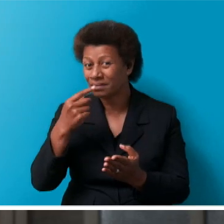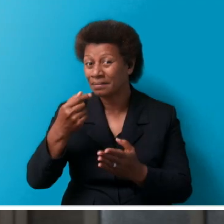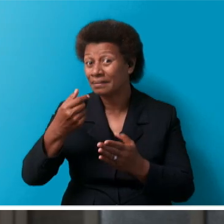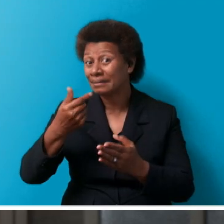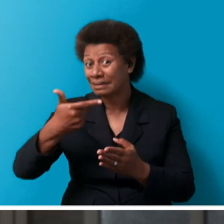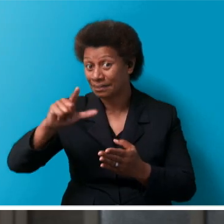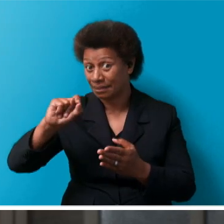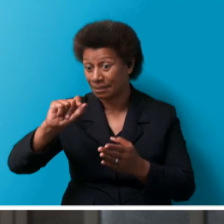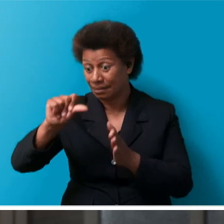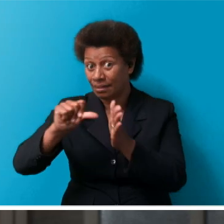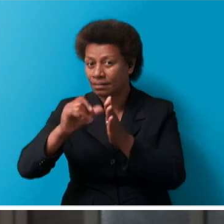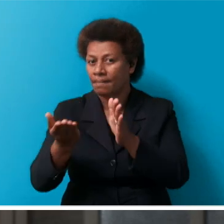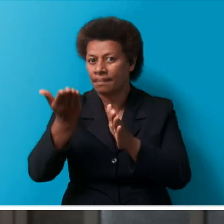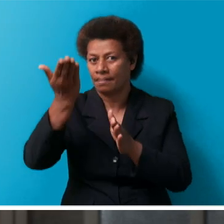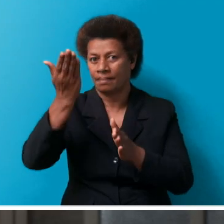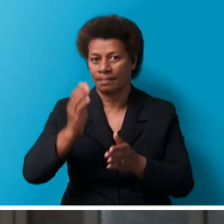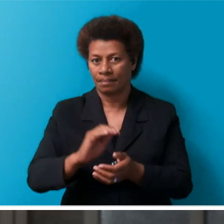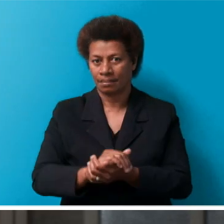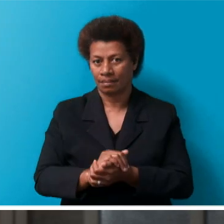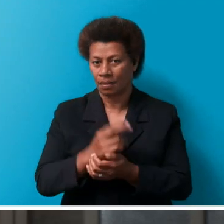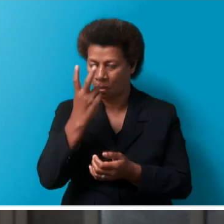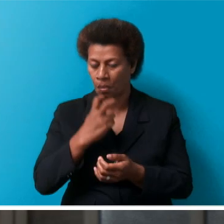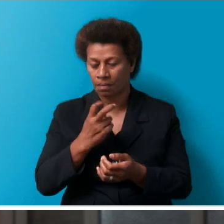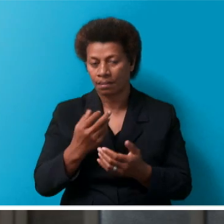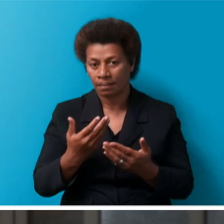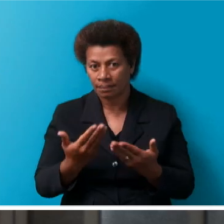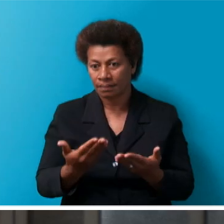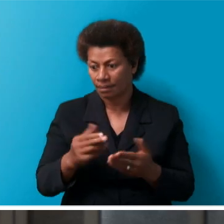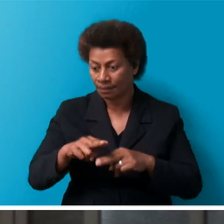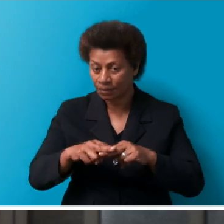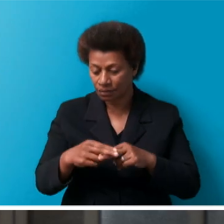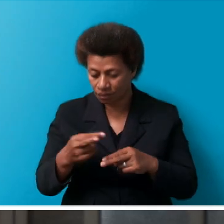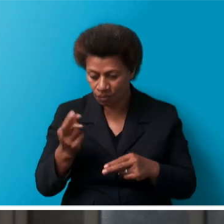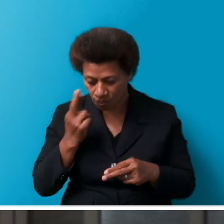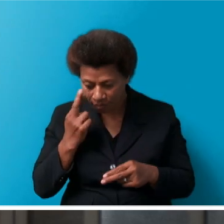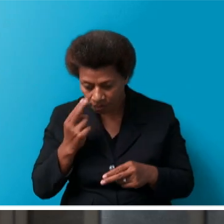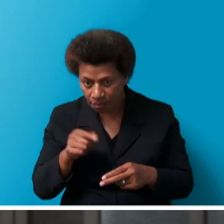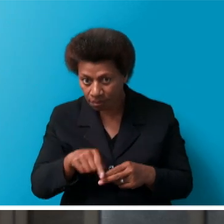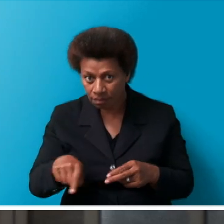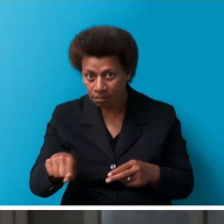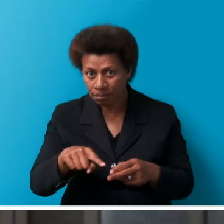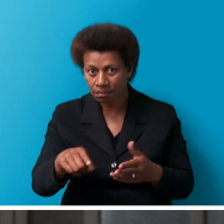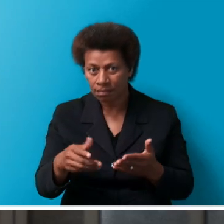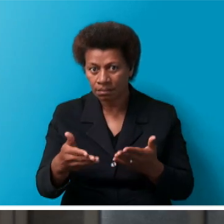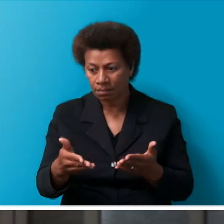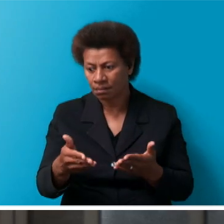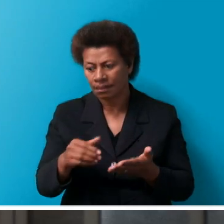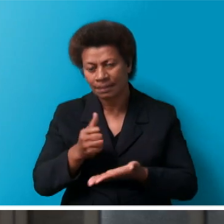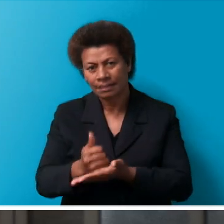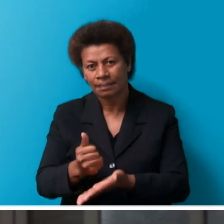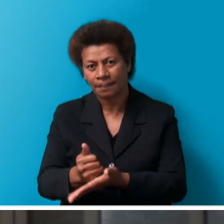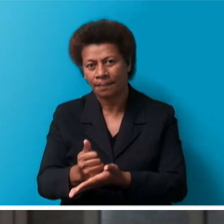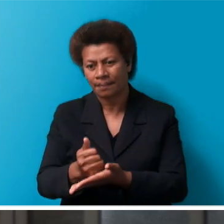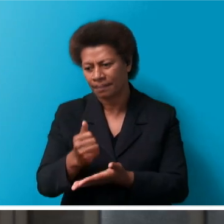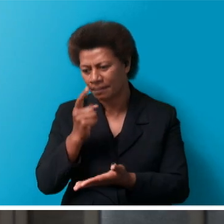disabilities. Fiji has recognized the critical role of social protection in building a shock-responsive system that can support the population